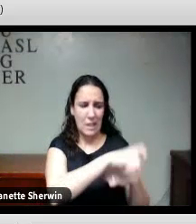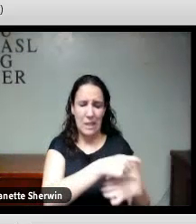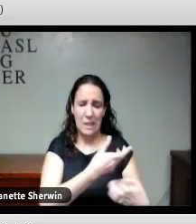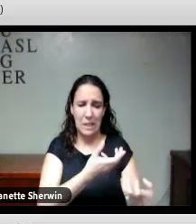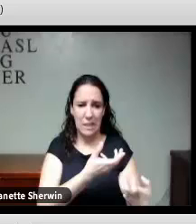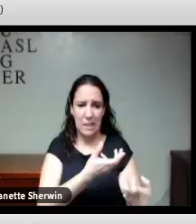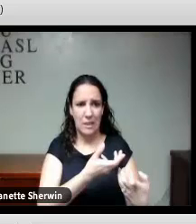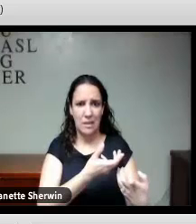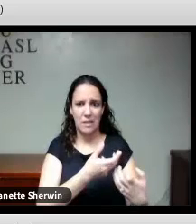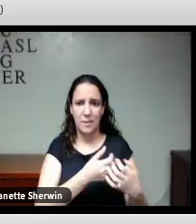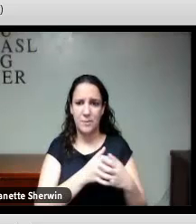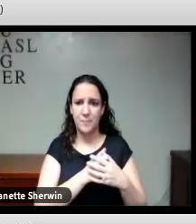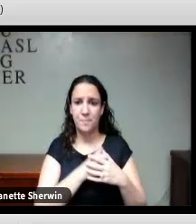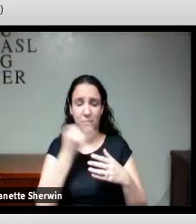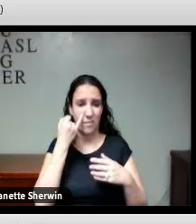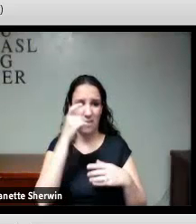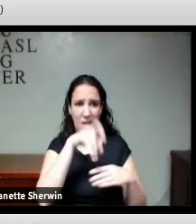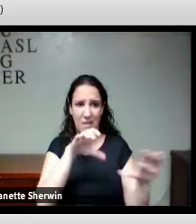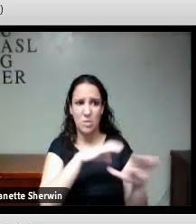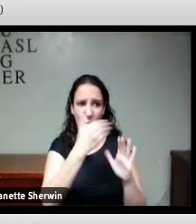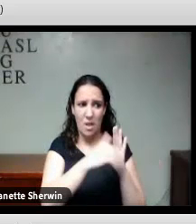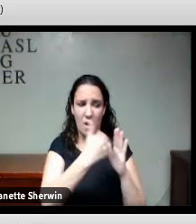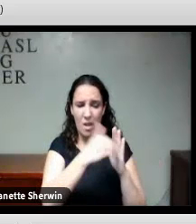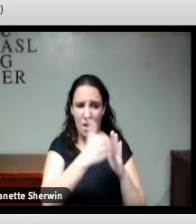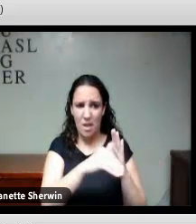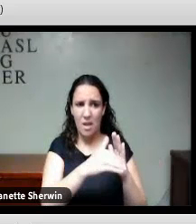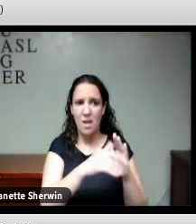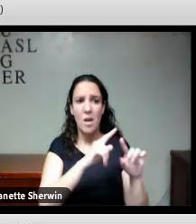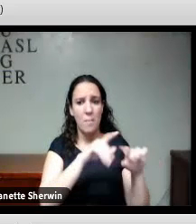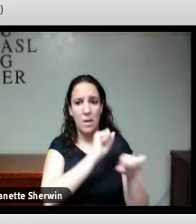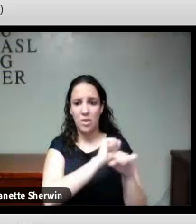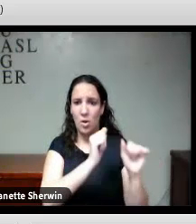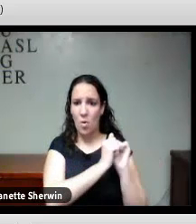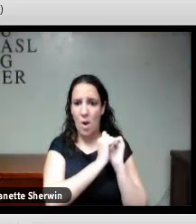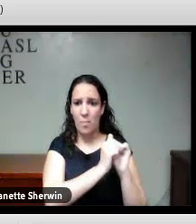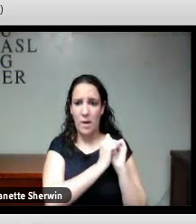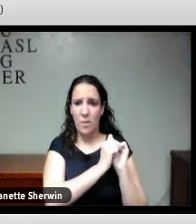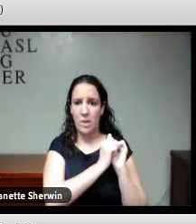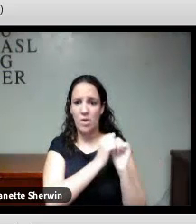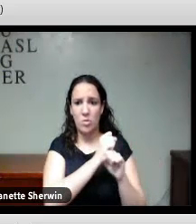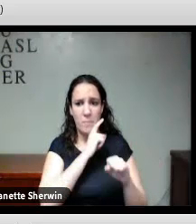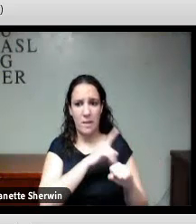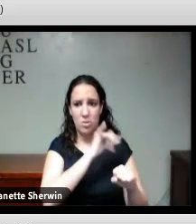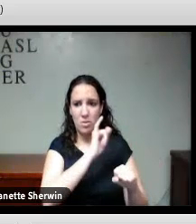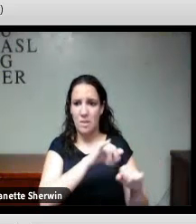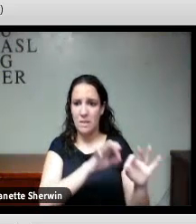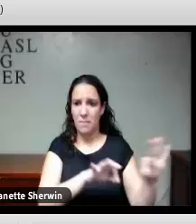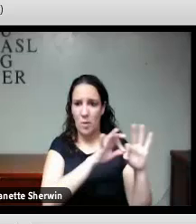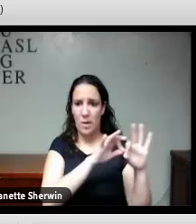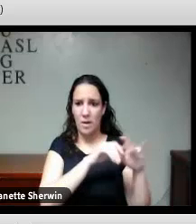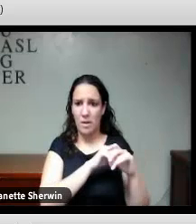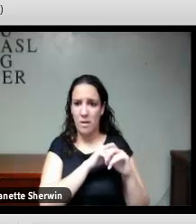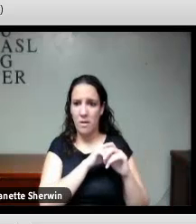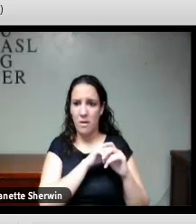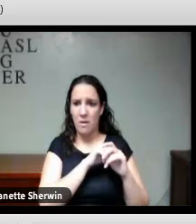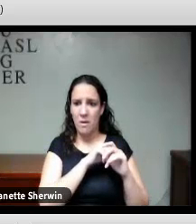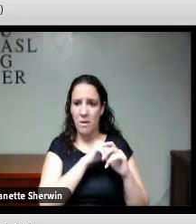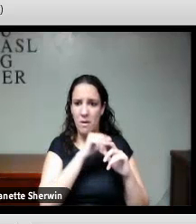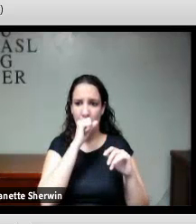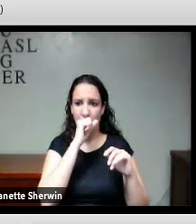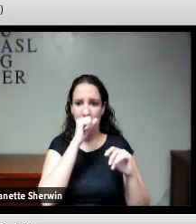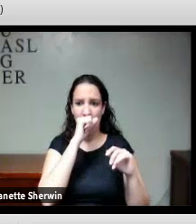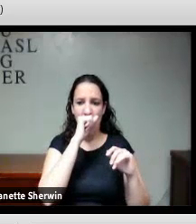be. If they've had frustrations in the past, but they're cooperating with you to go through this all again to get it resolved, then say thank you